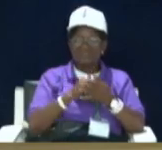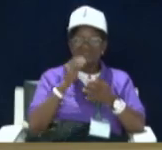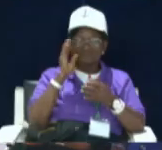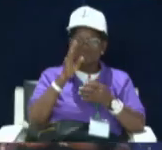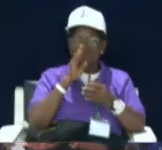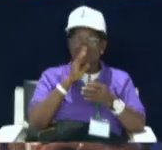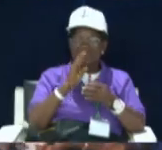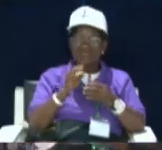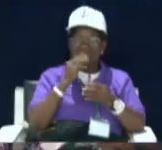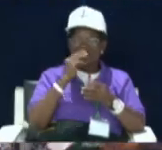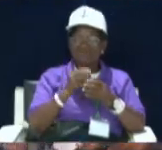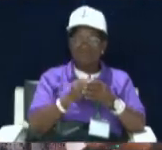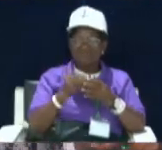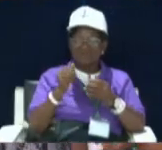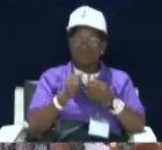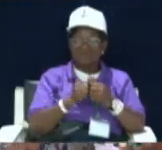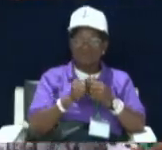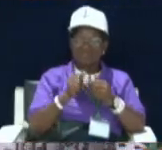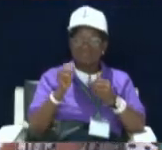your churches.